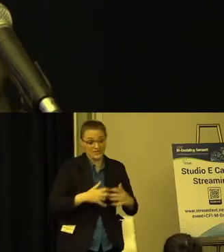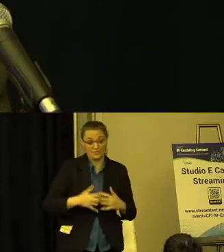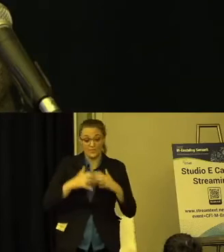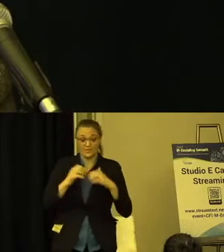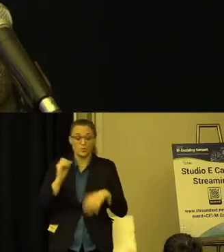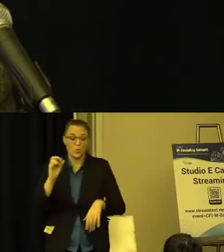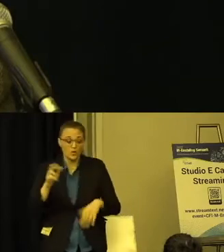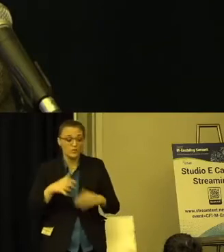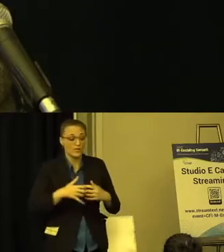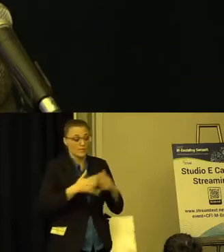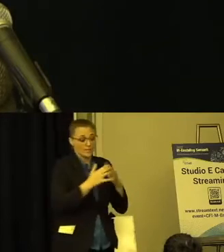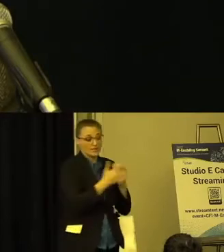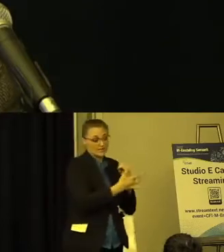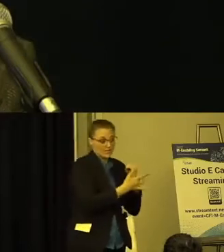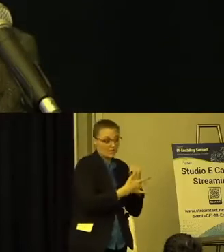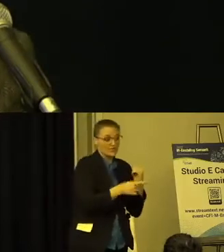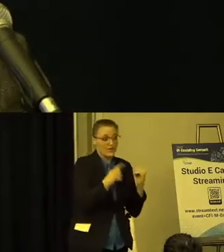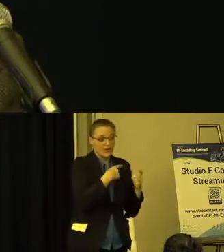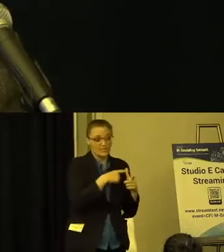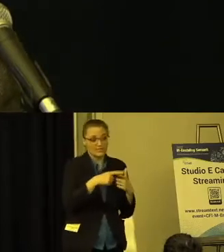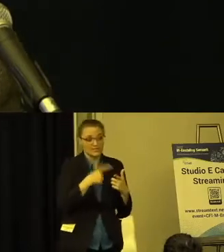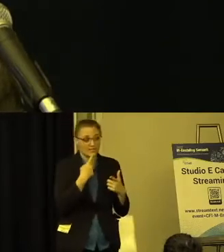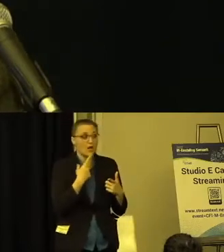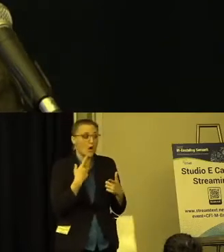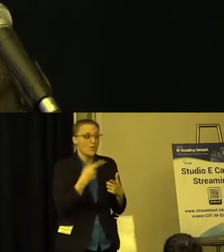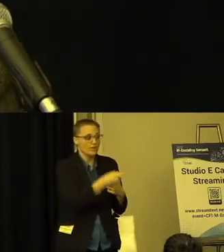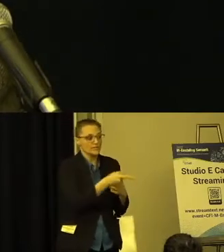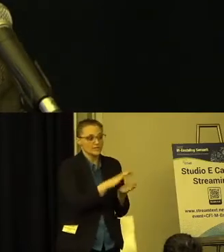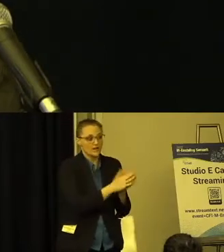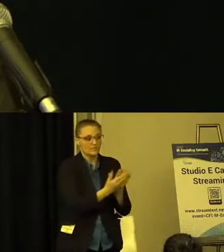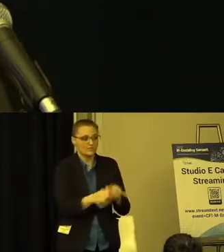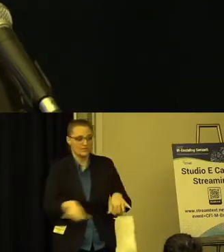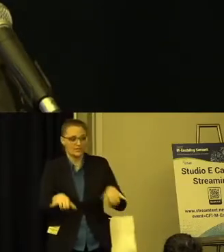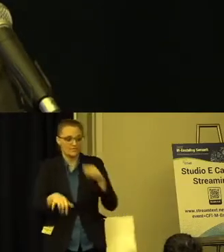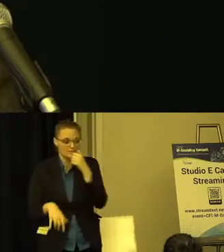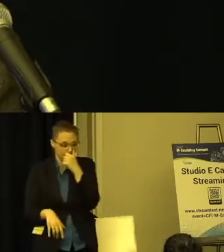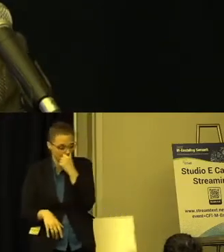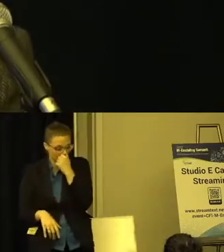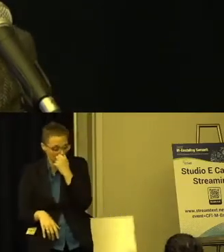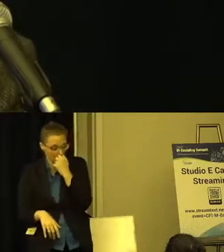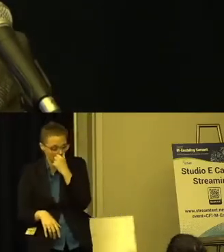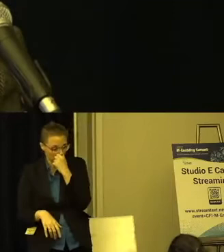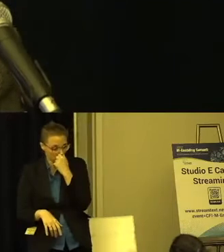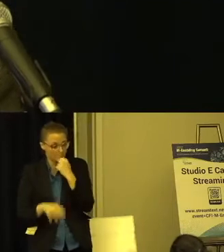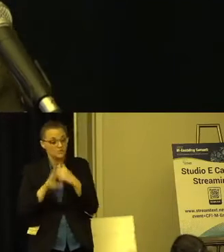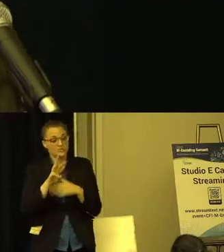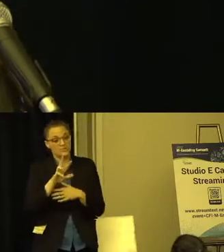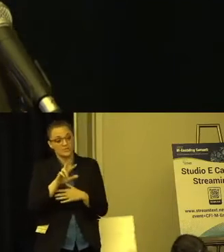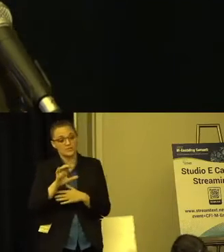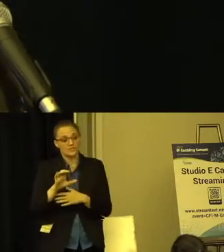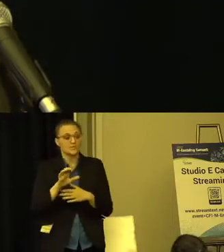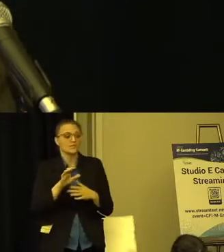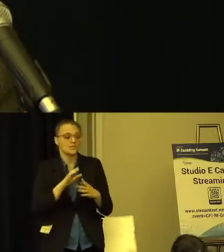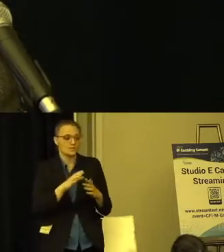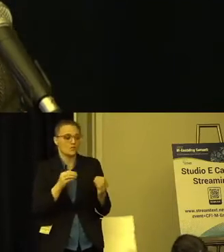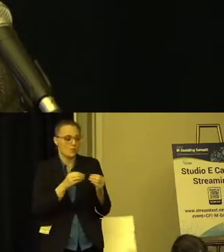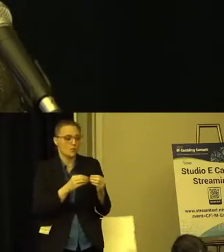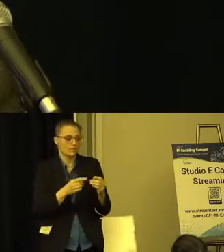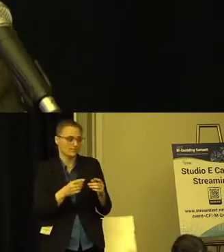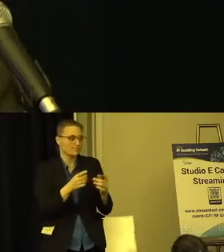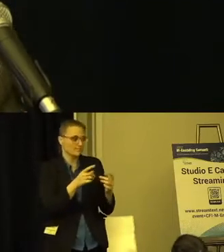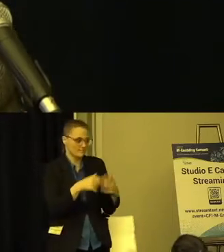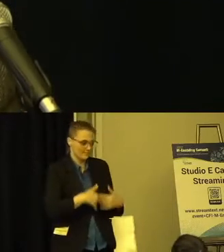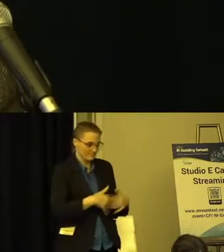you implement your technology and then say, let's standardize this? W3C has been moving more to the latter model in the